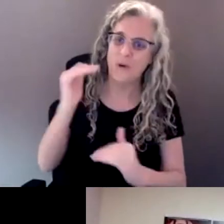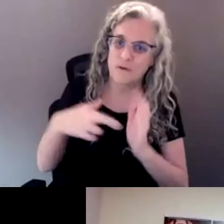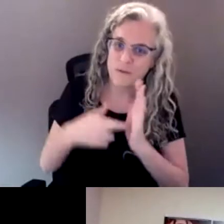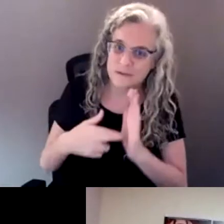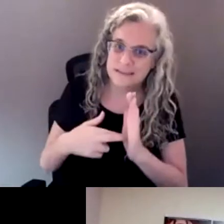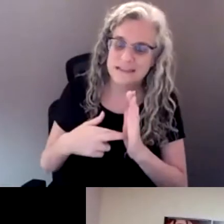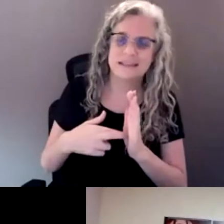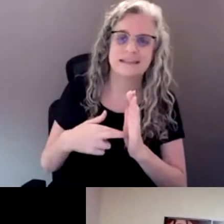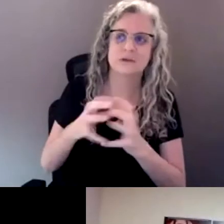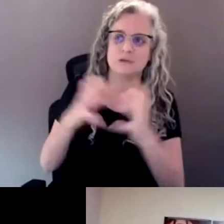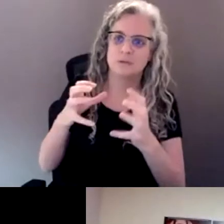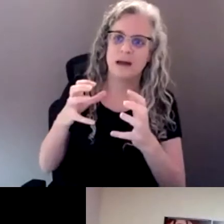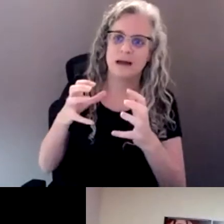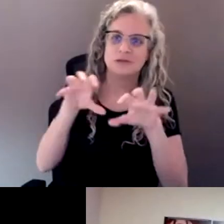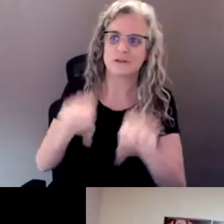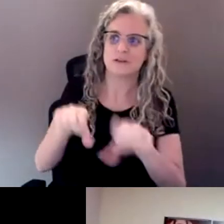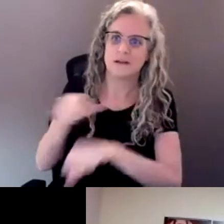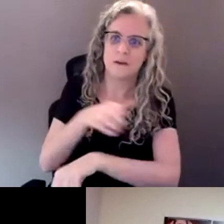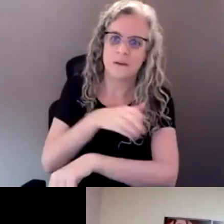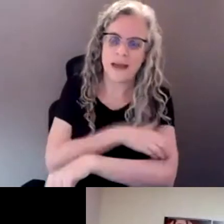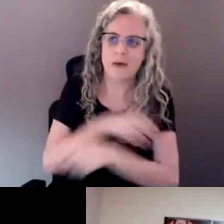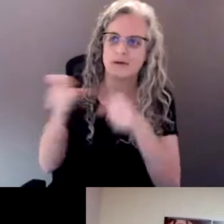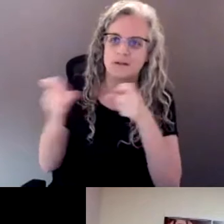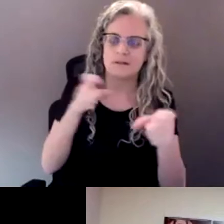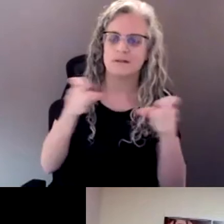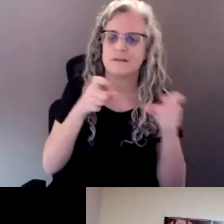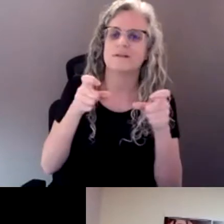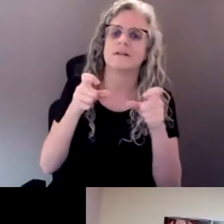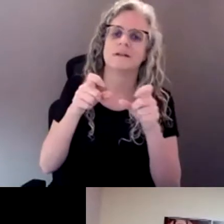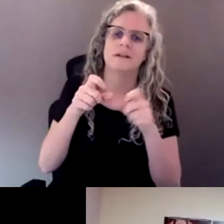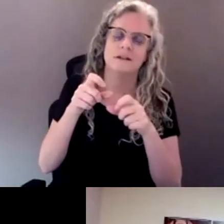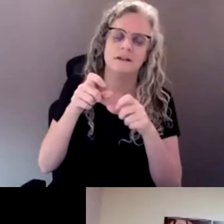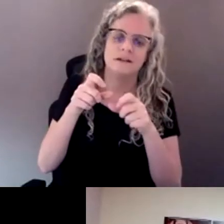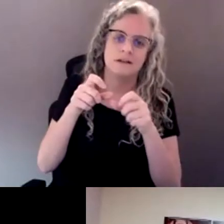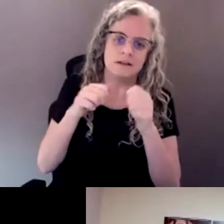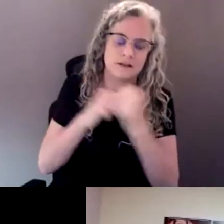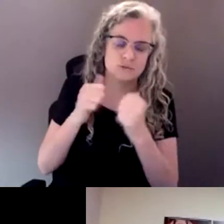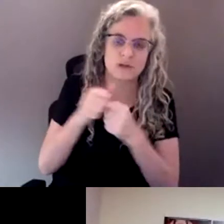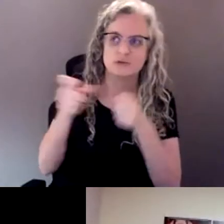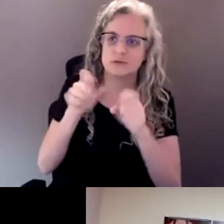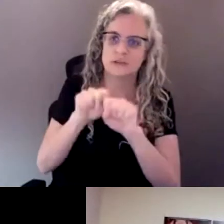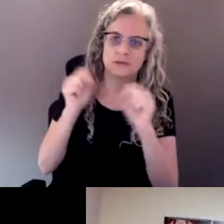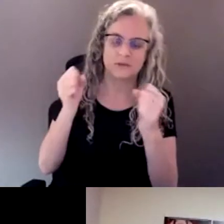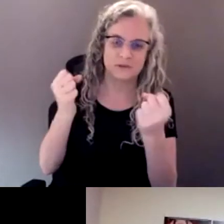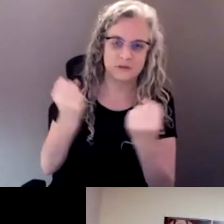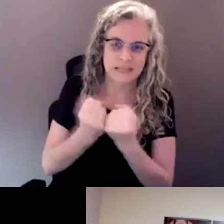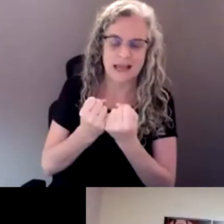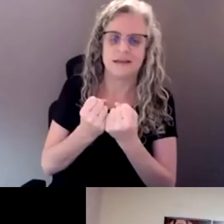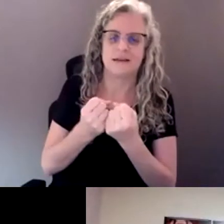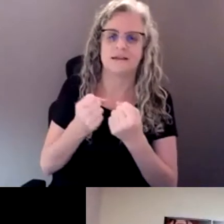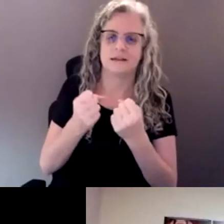the institutions and structures that are contributing to global inequality.